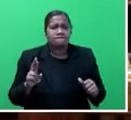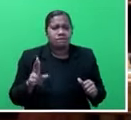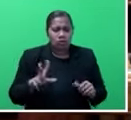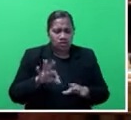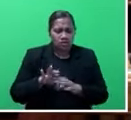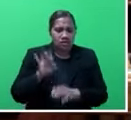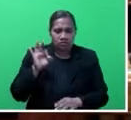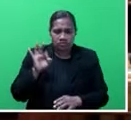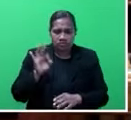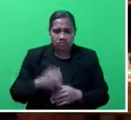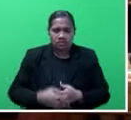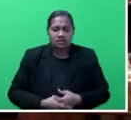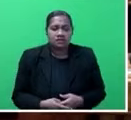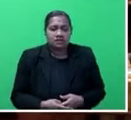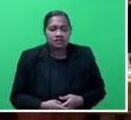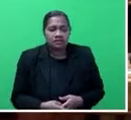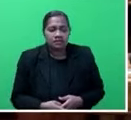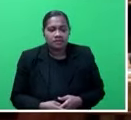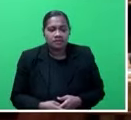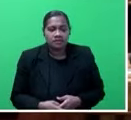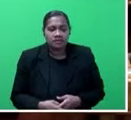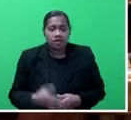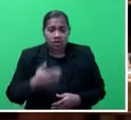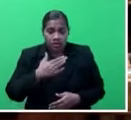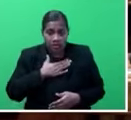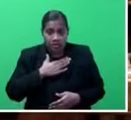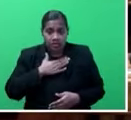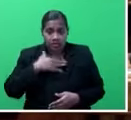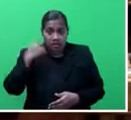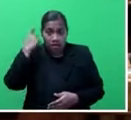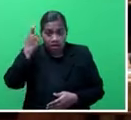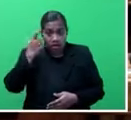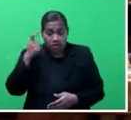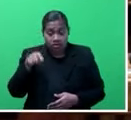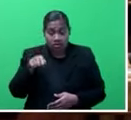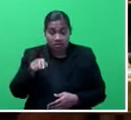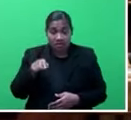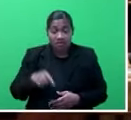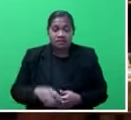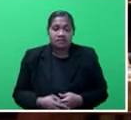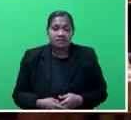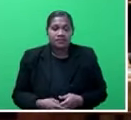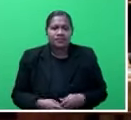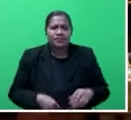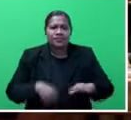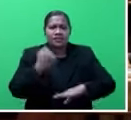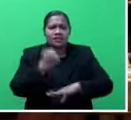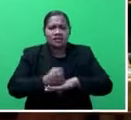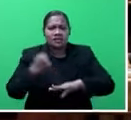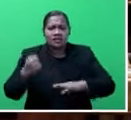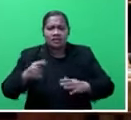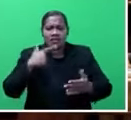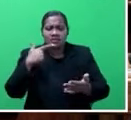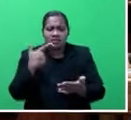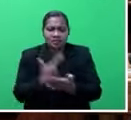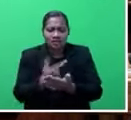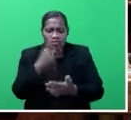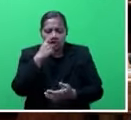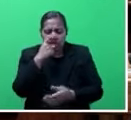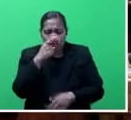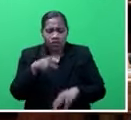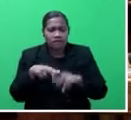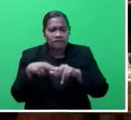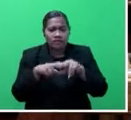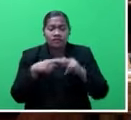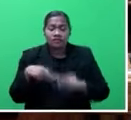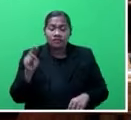election. So my concern there is that, the government has lied to the people of Fiji of the need for